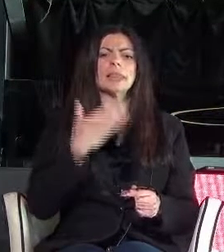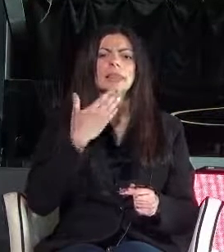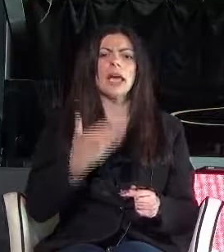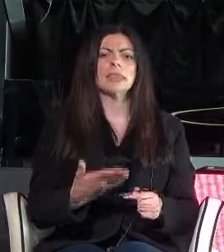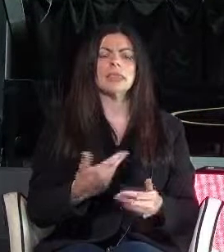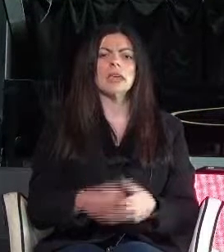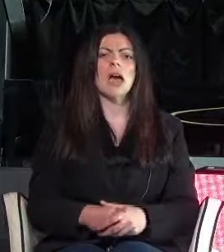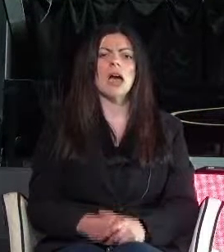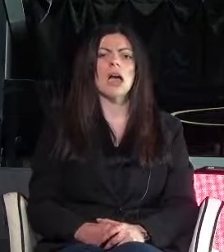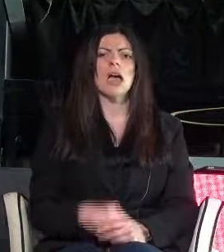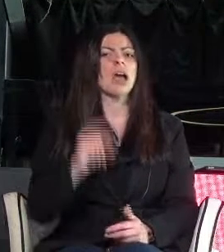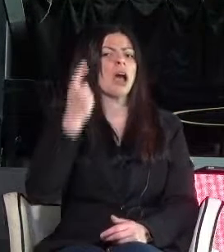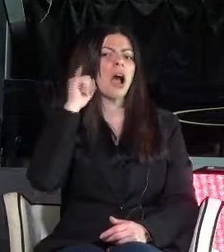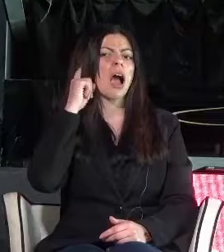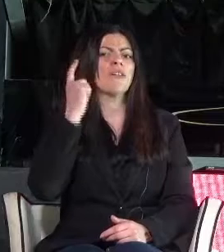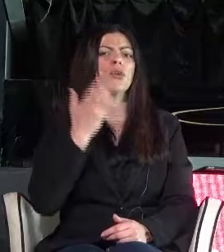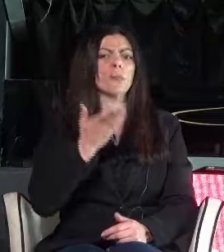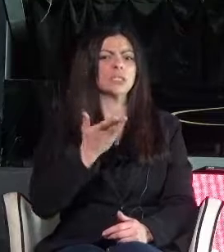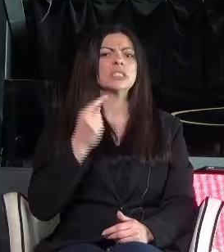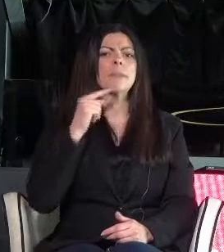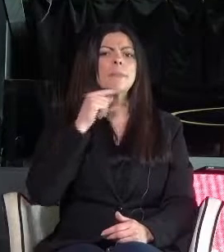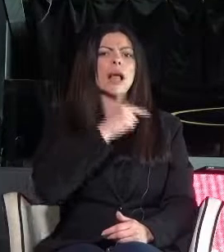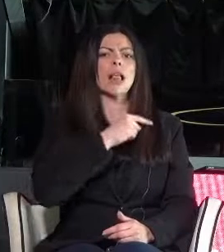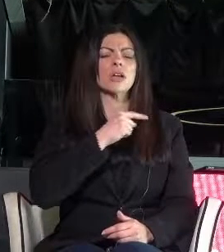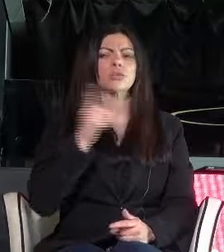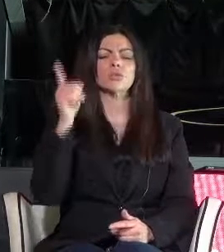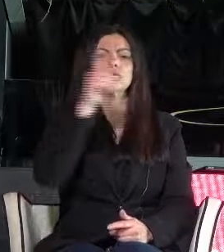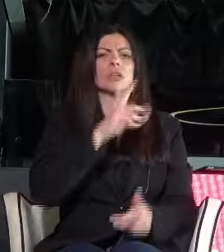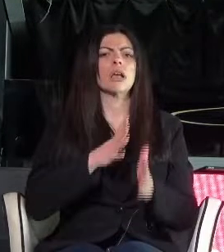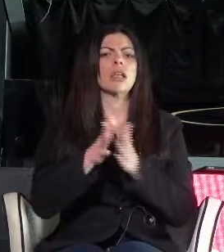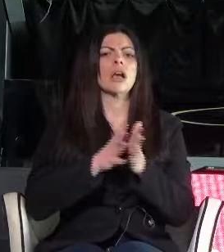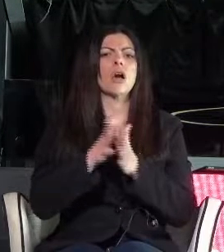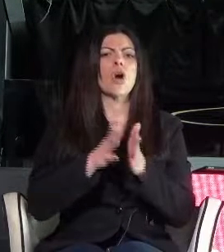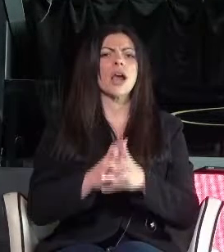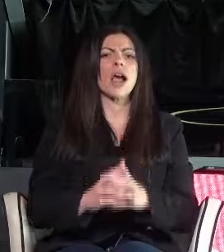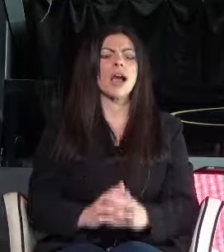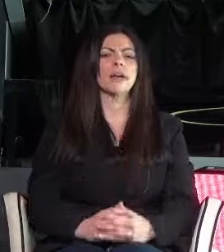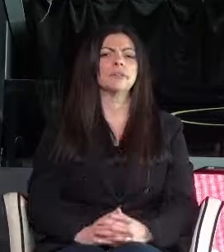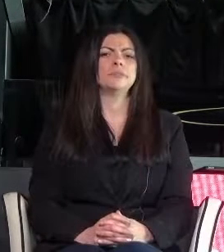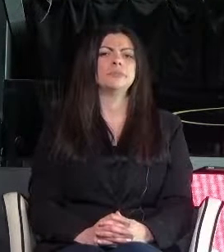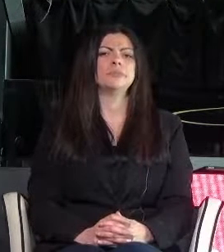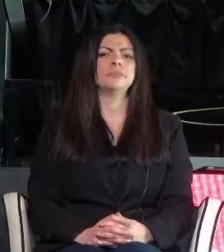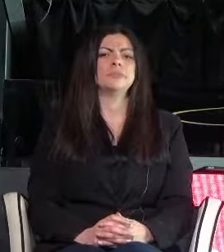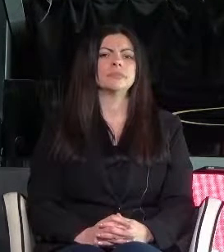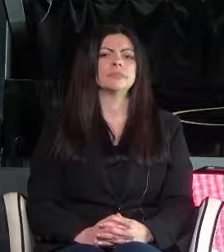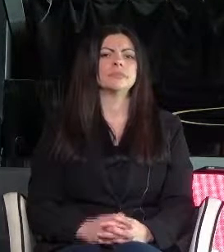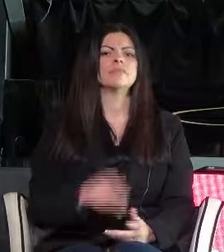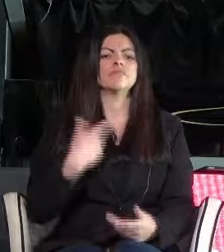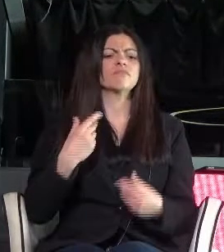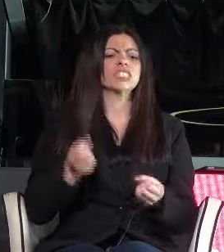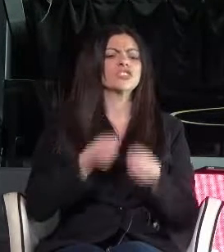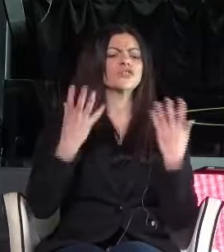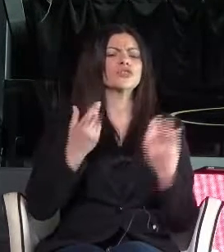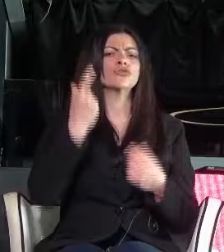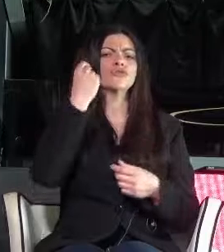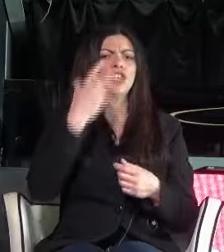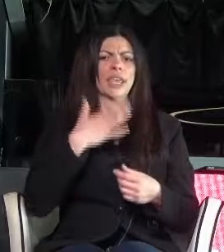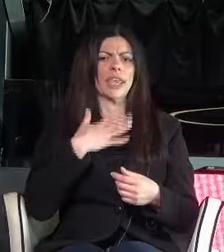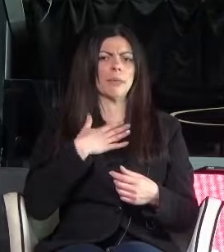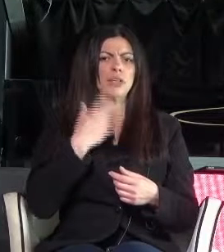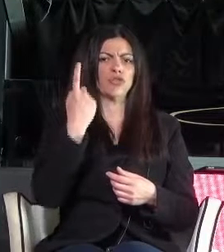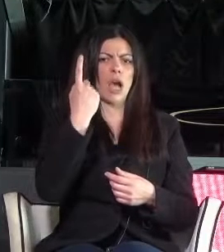think on this? The people of Belarus, yeah, just right yesterday there was a poll by Chatham House.